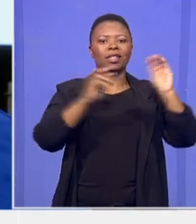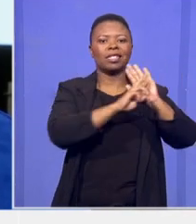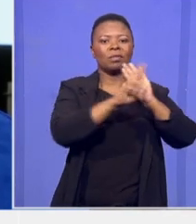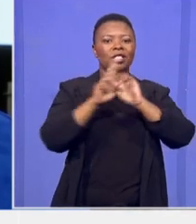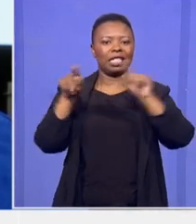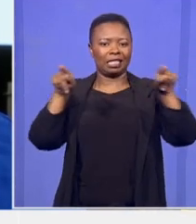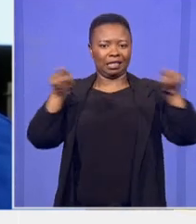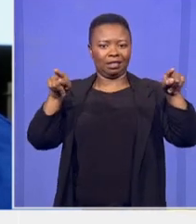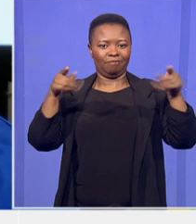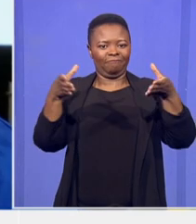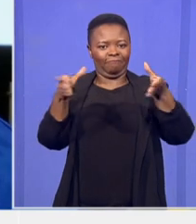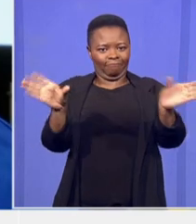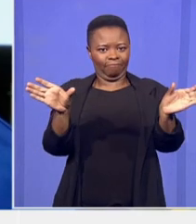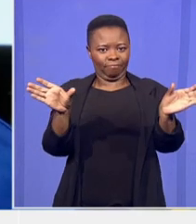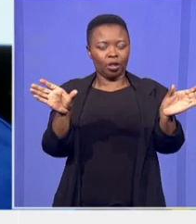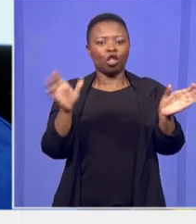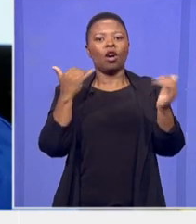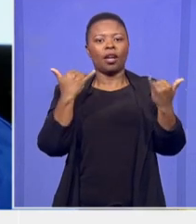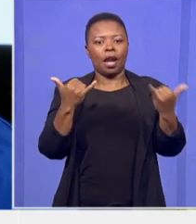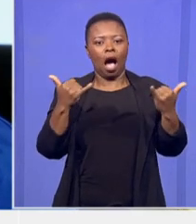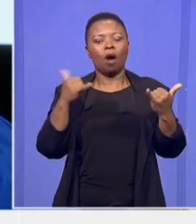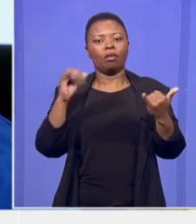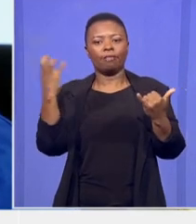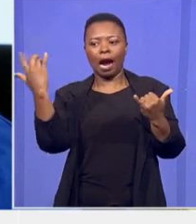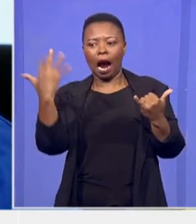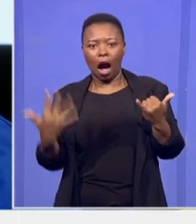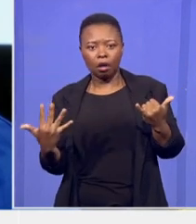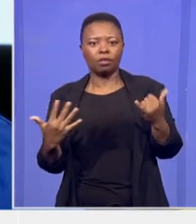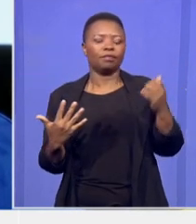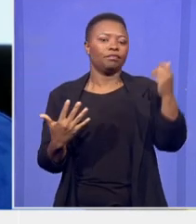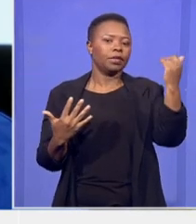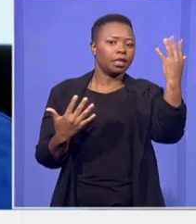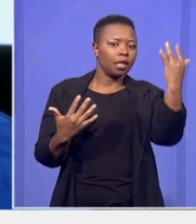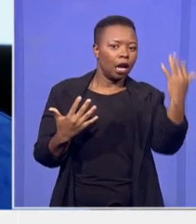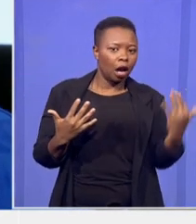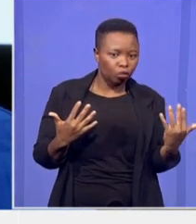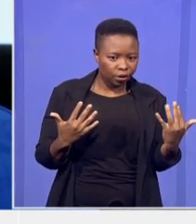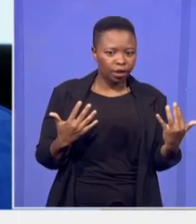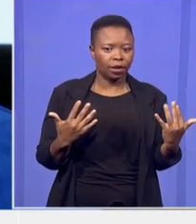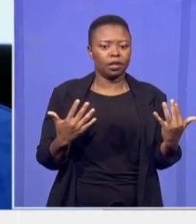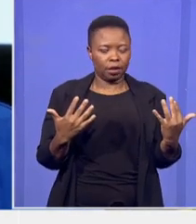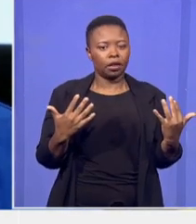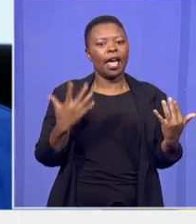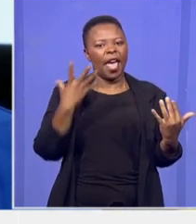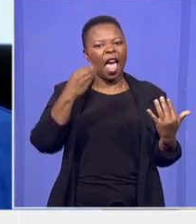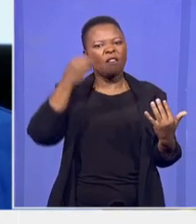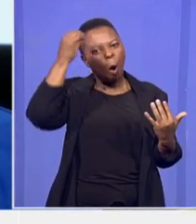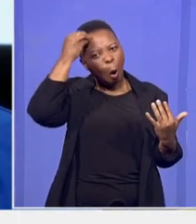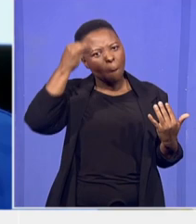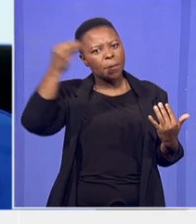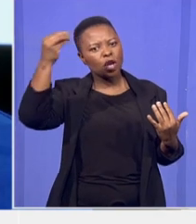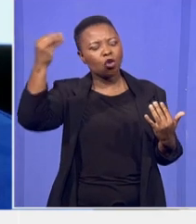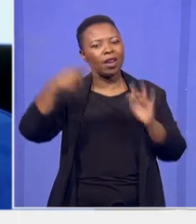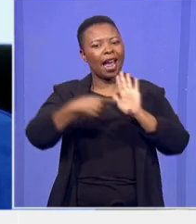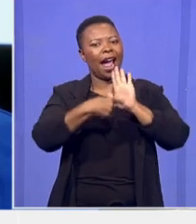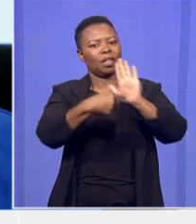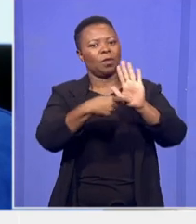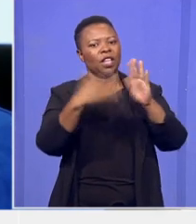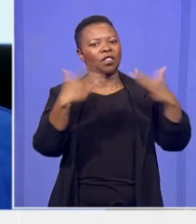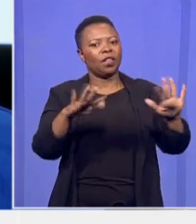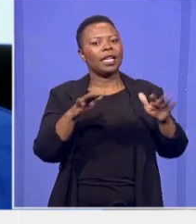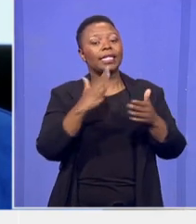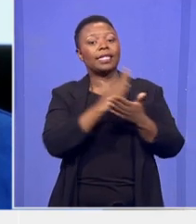the cards were counted. There was a sort of an opinion expressed that some delegates